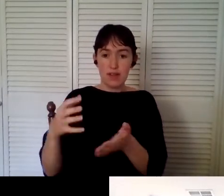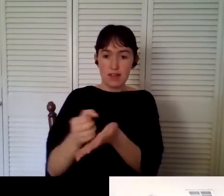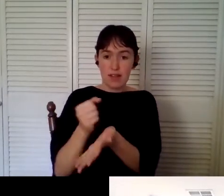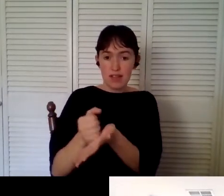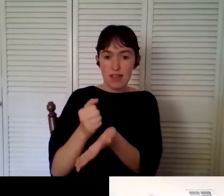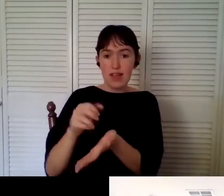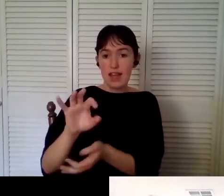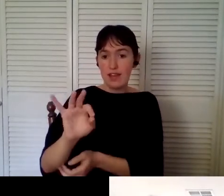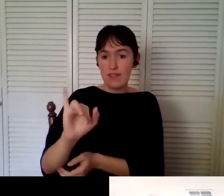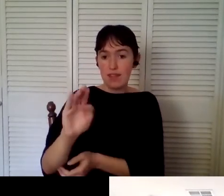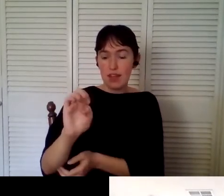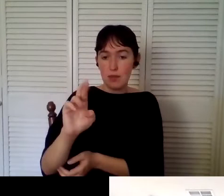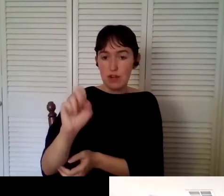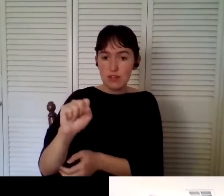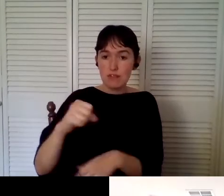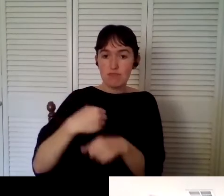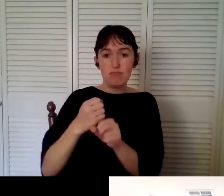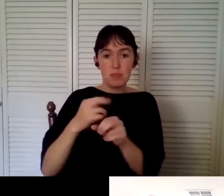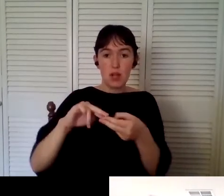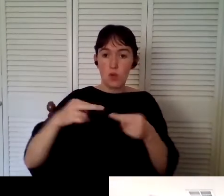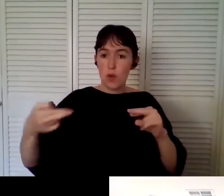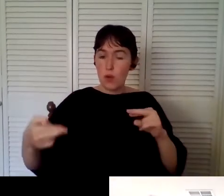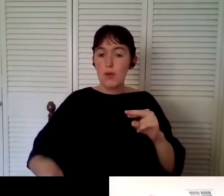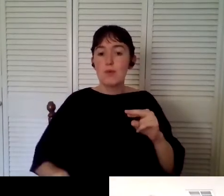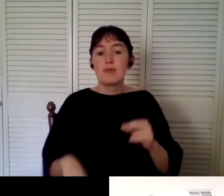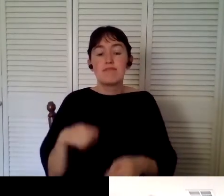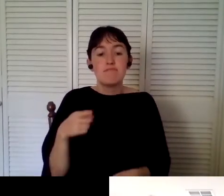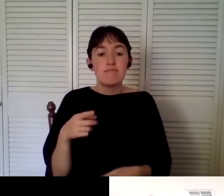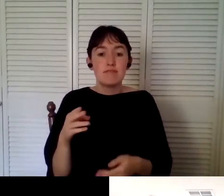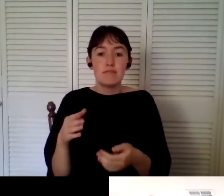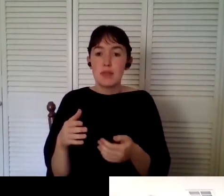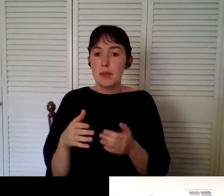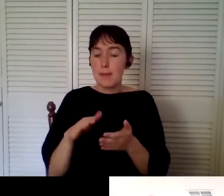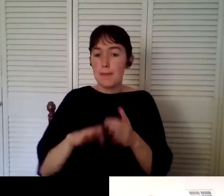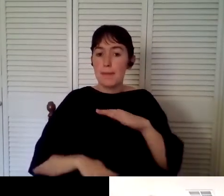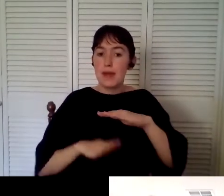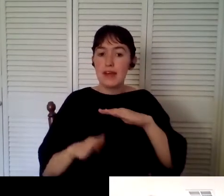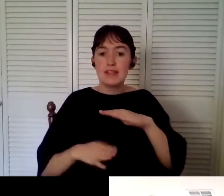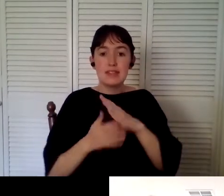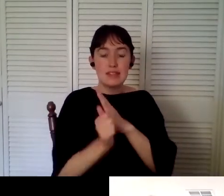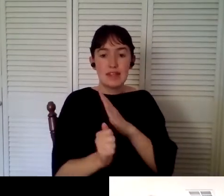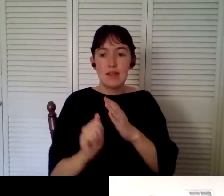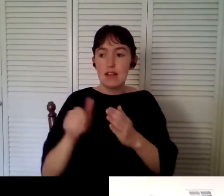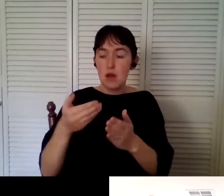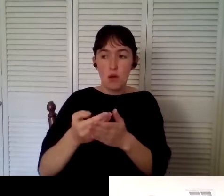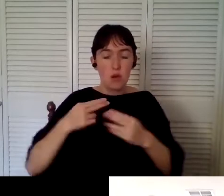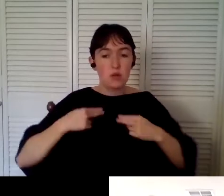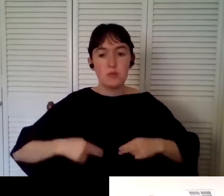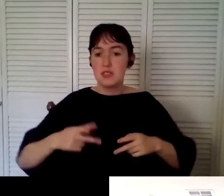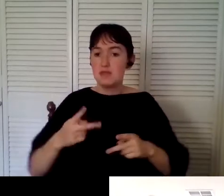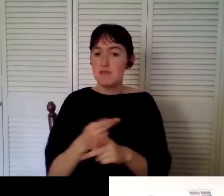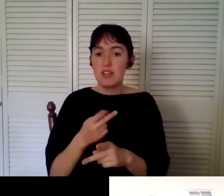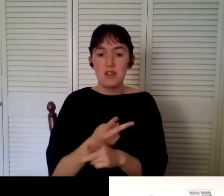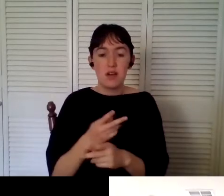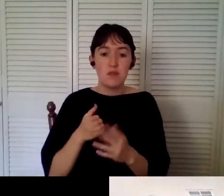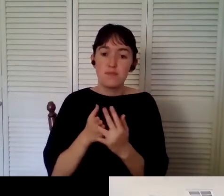twist them into rope. It's kind of just a basic skill that all humans figured out at some point throughout history. And to this day, if you buy